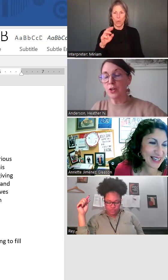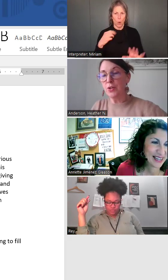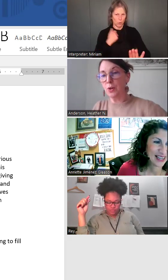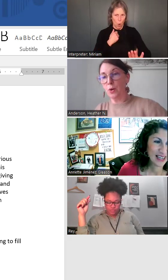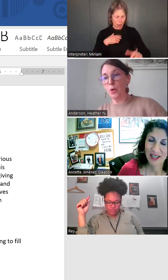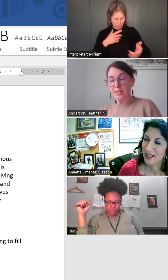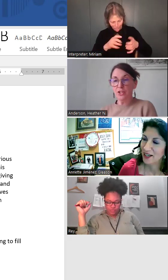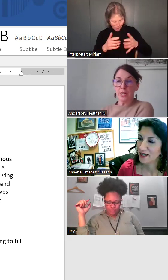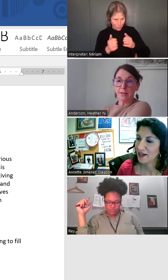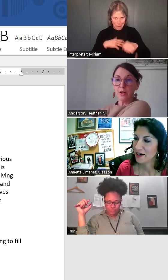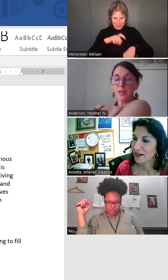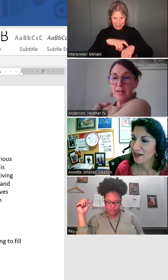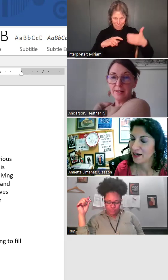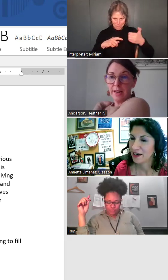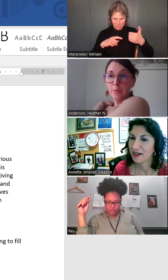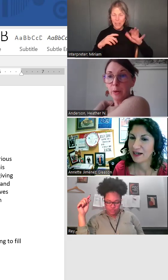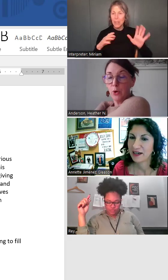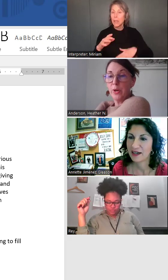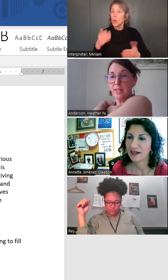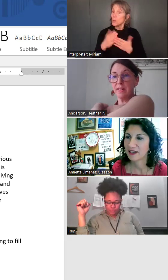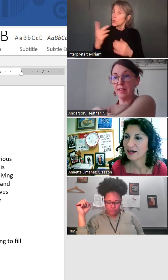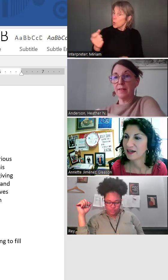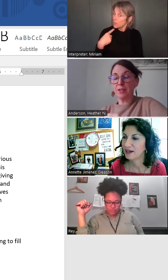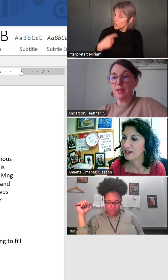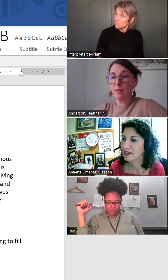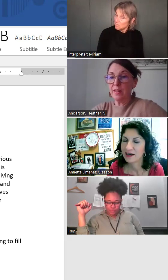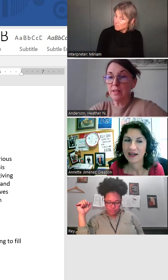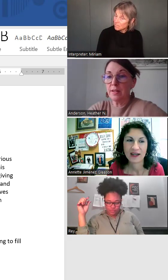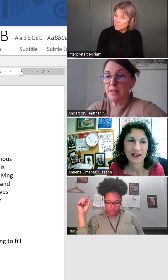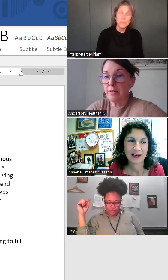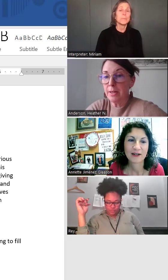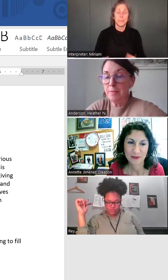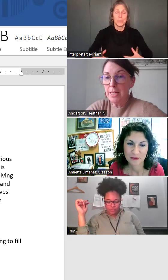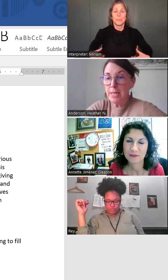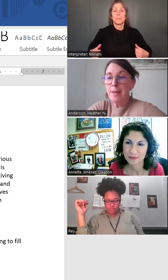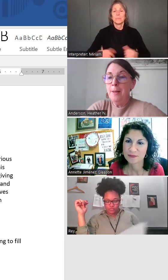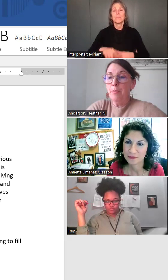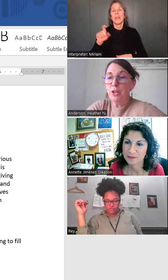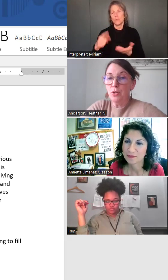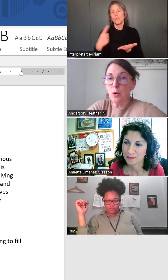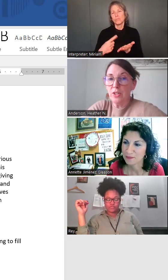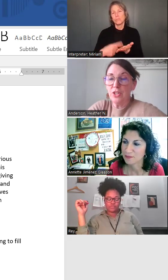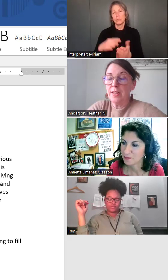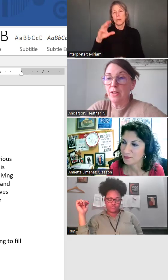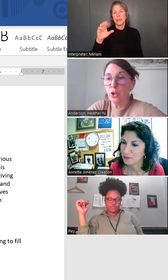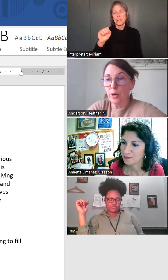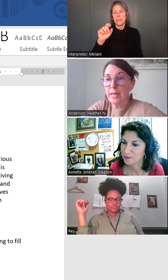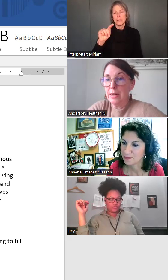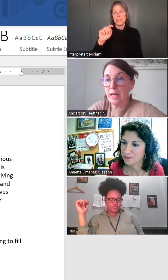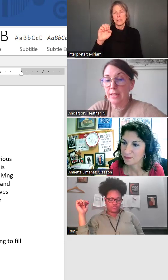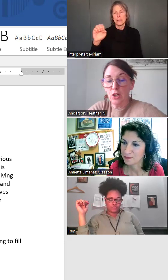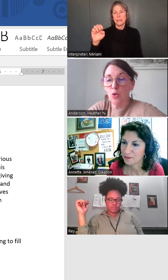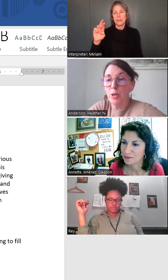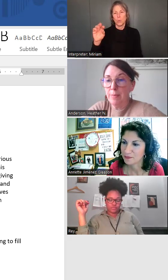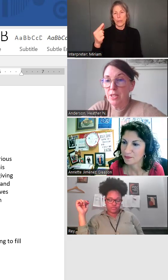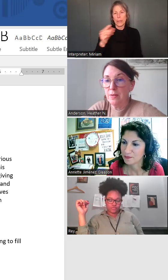That's a good question. So the next item we were going to discuss after this was the steering committee, but your question is a good one,